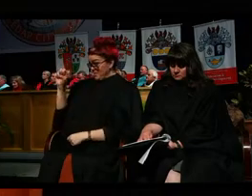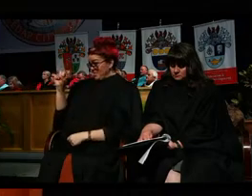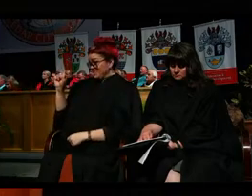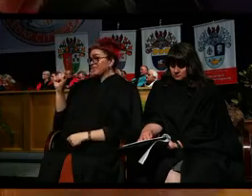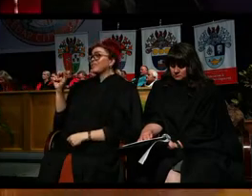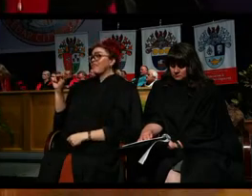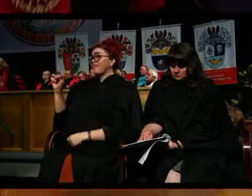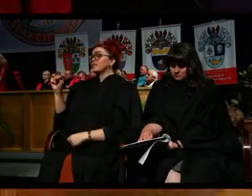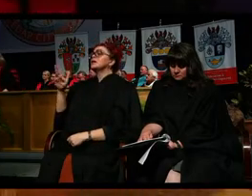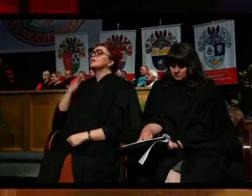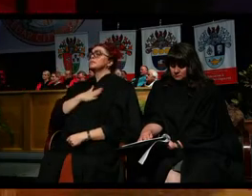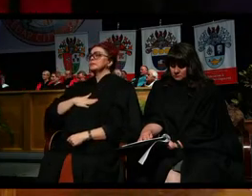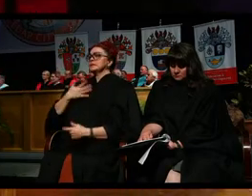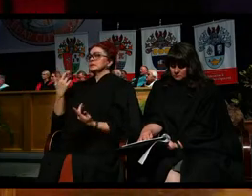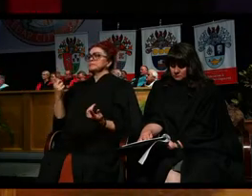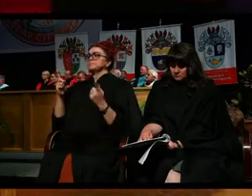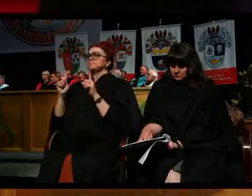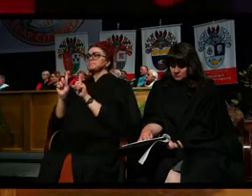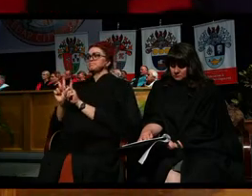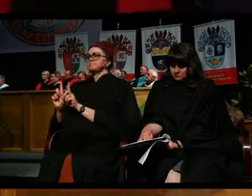me.